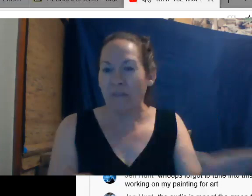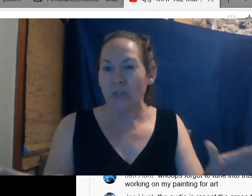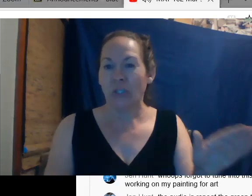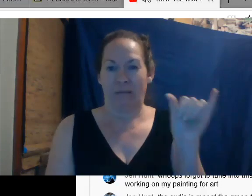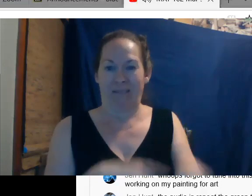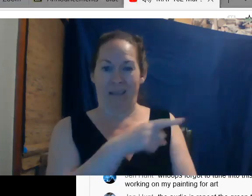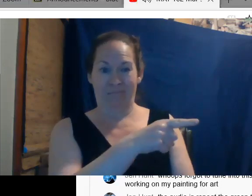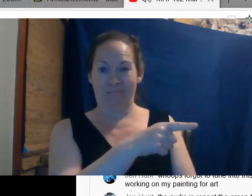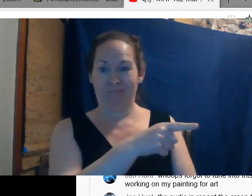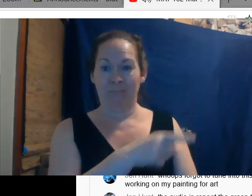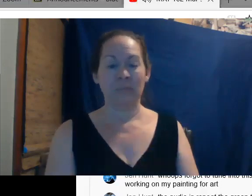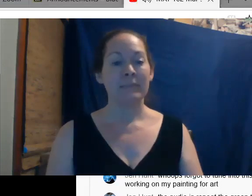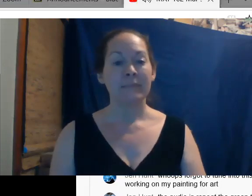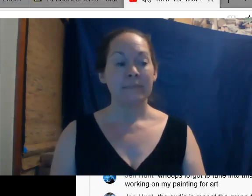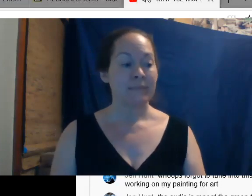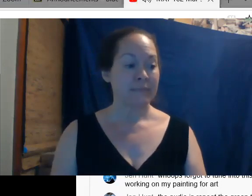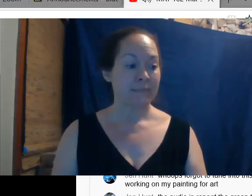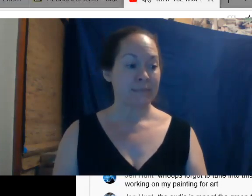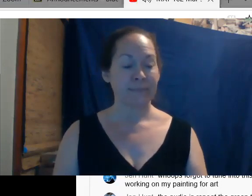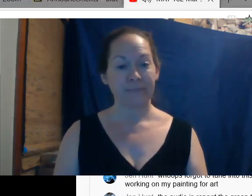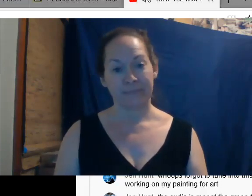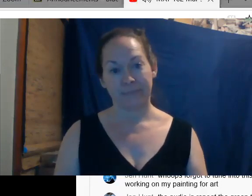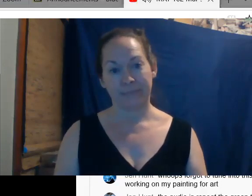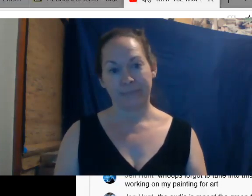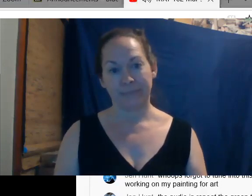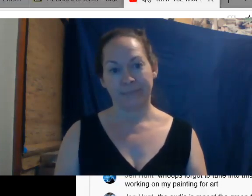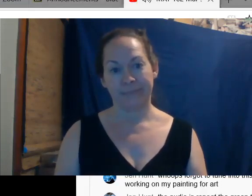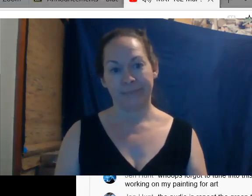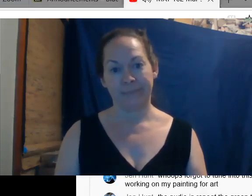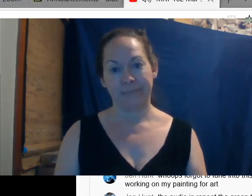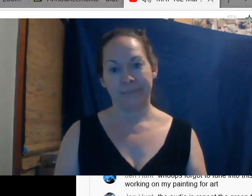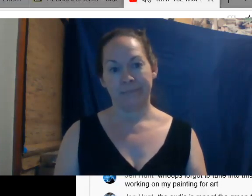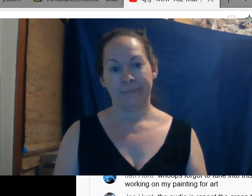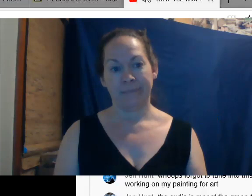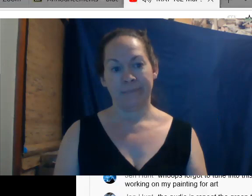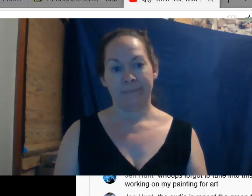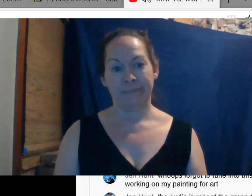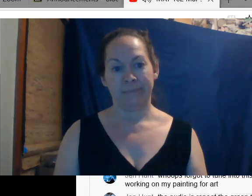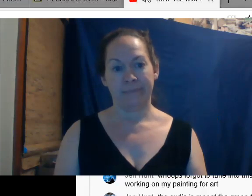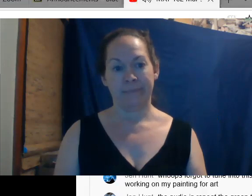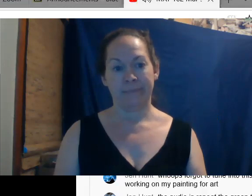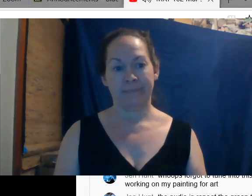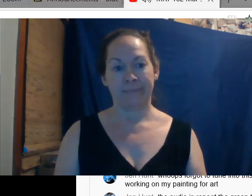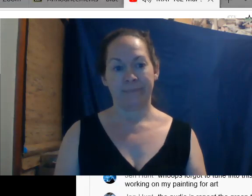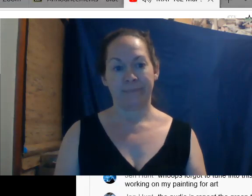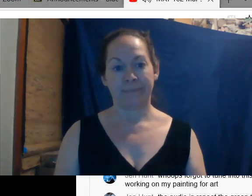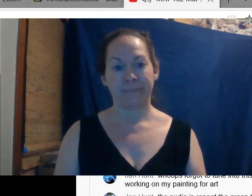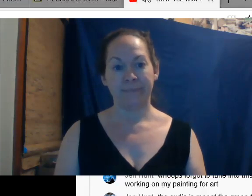division. So I'm going to grab our polynomial out here, and we're going to come back up to the blackboard